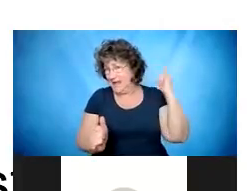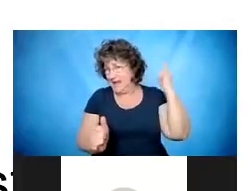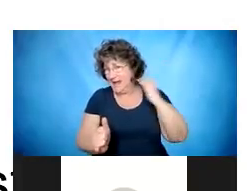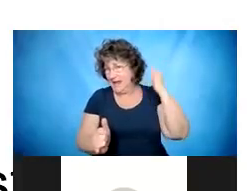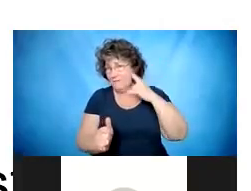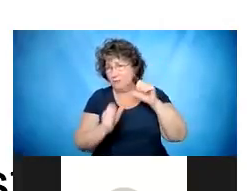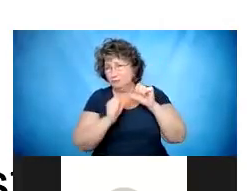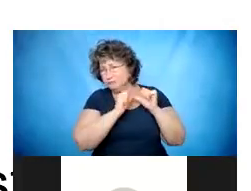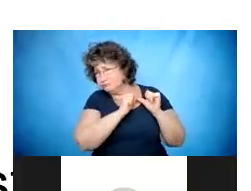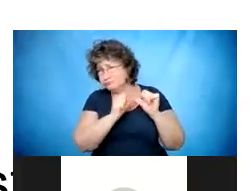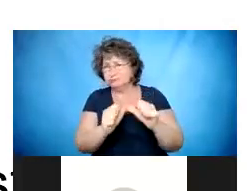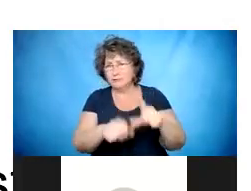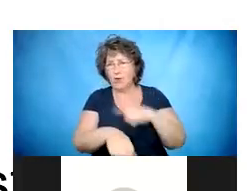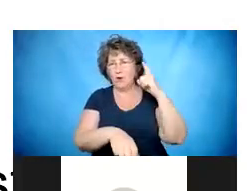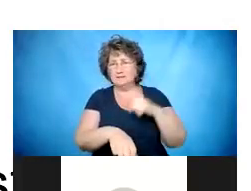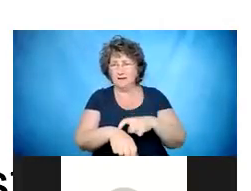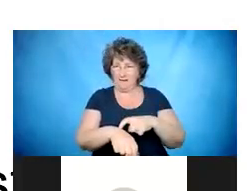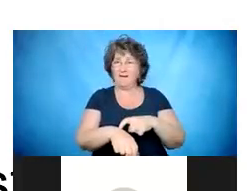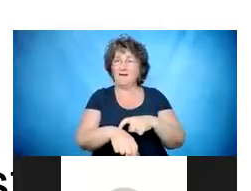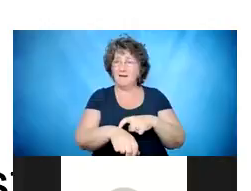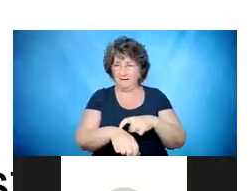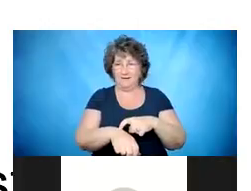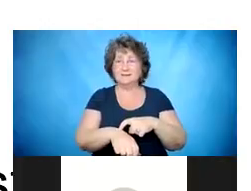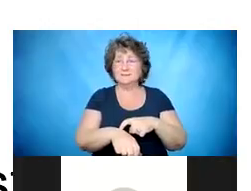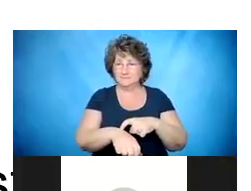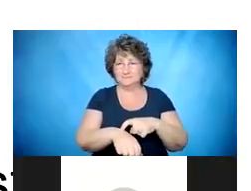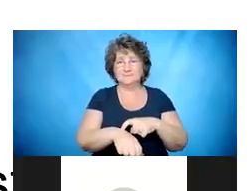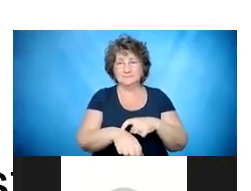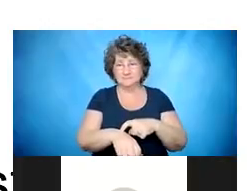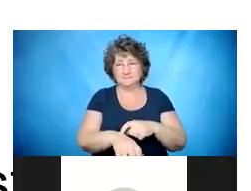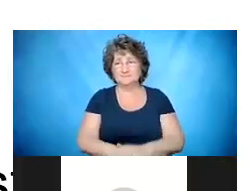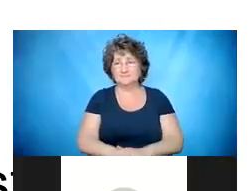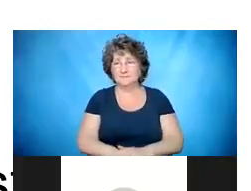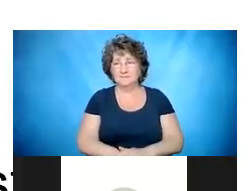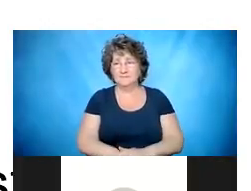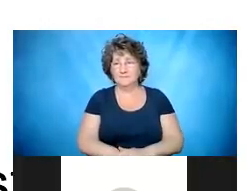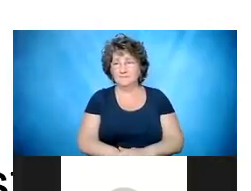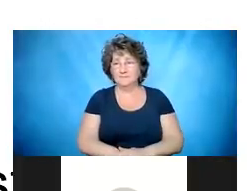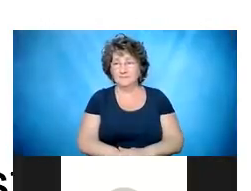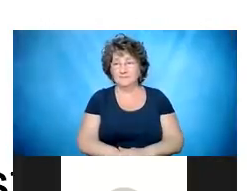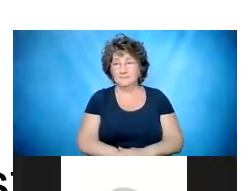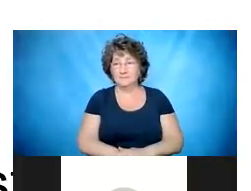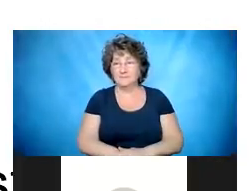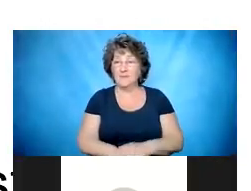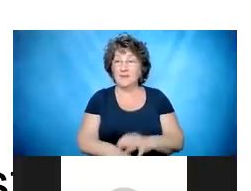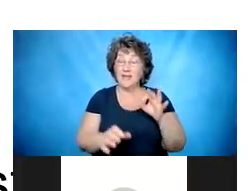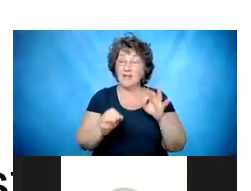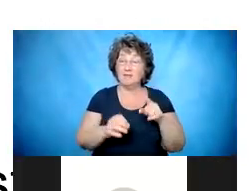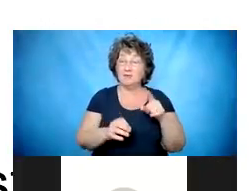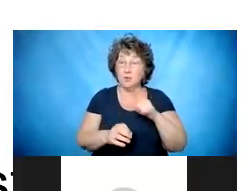time. If you write in the and put it in